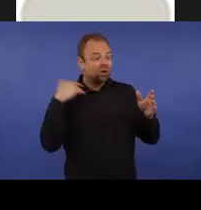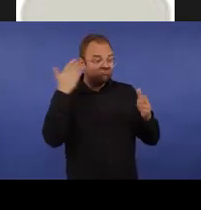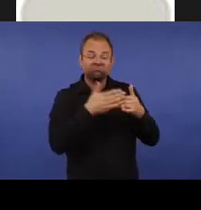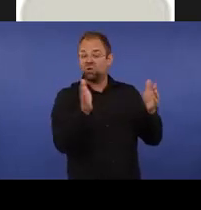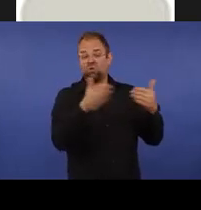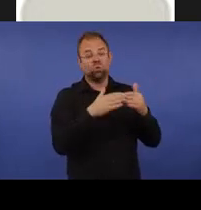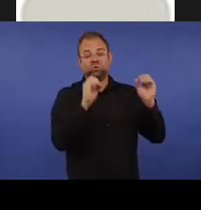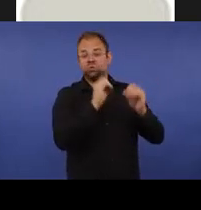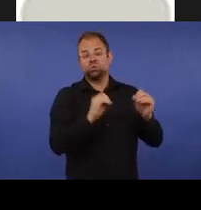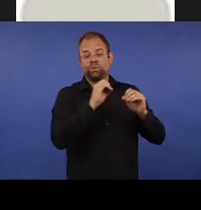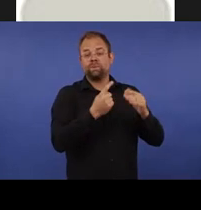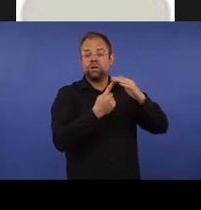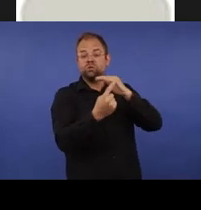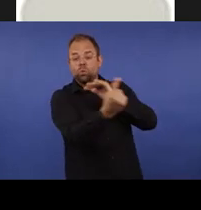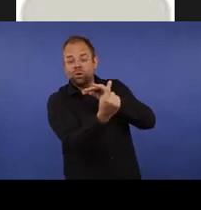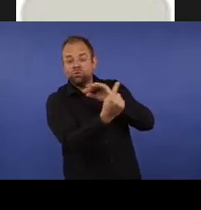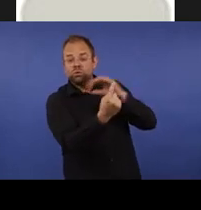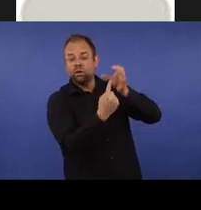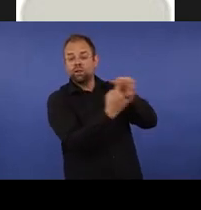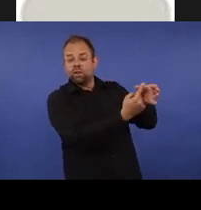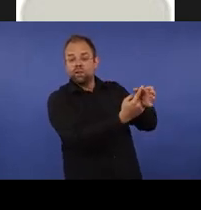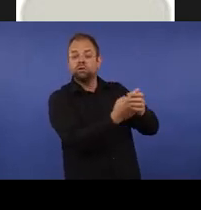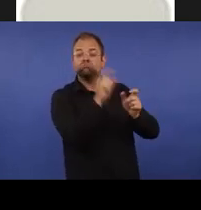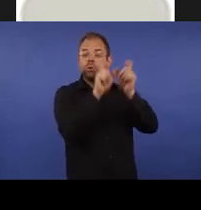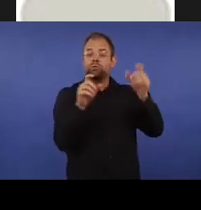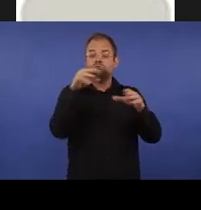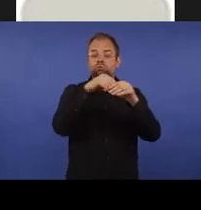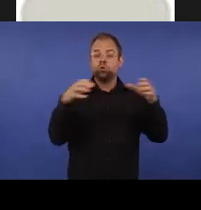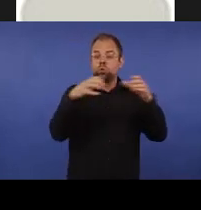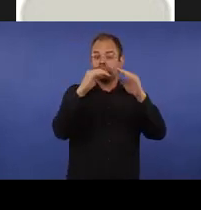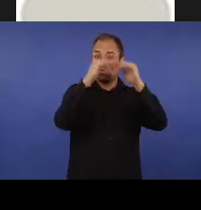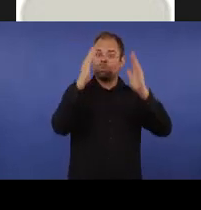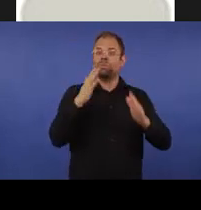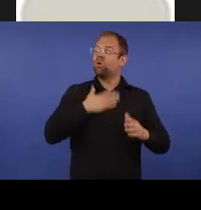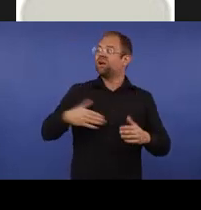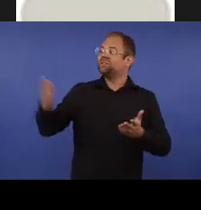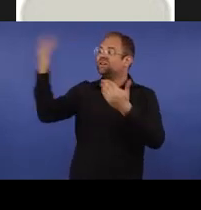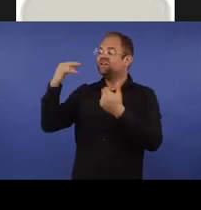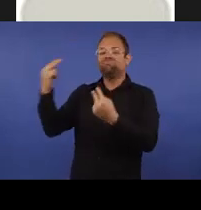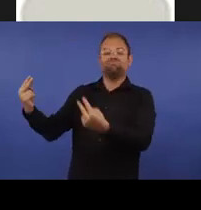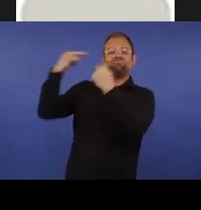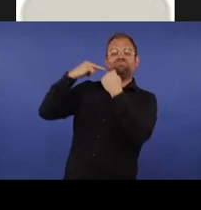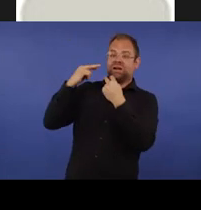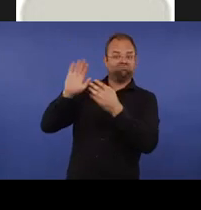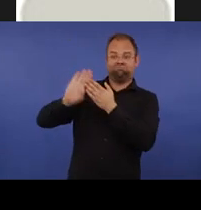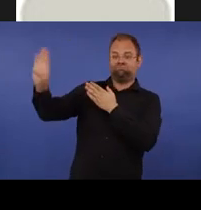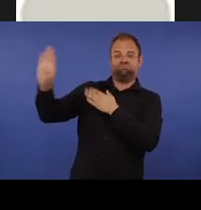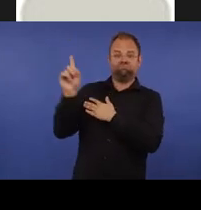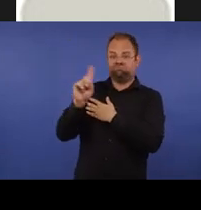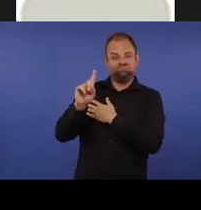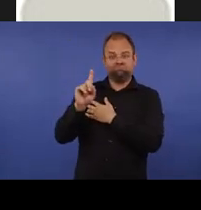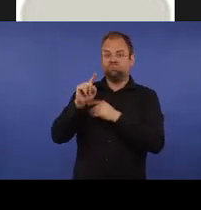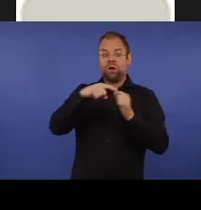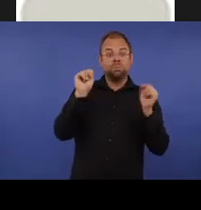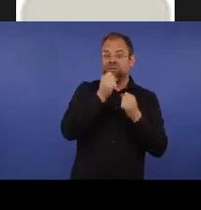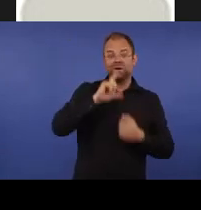can't have somebody come to your home. So there's now a case in Finland against the government between for independent living, and that you can't